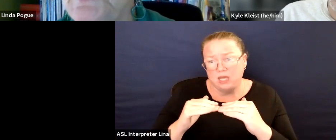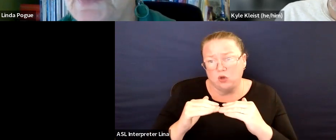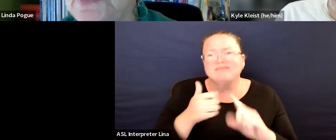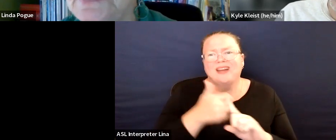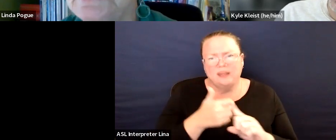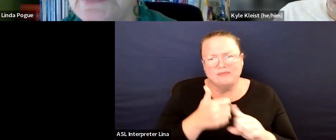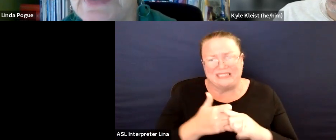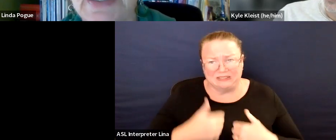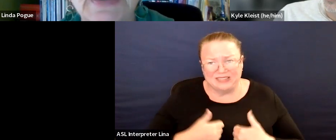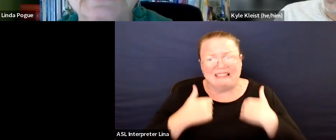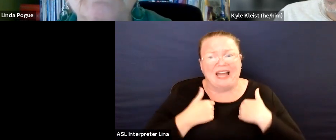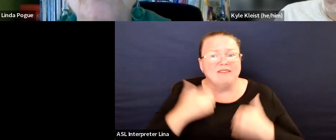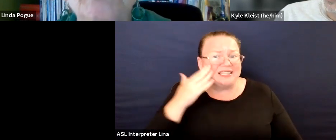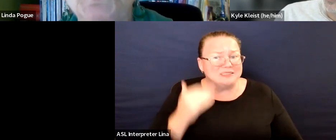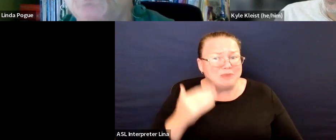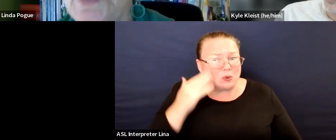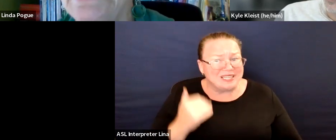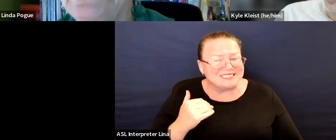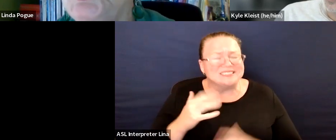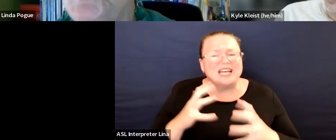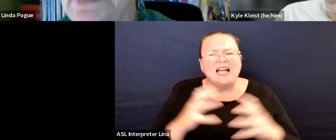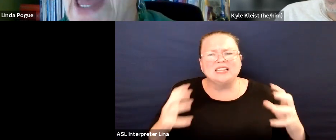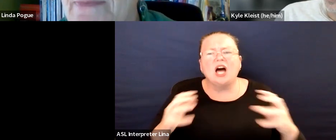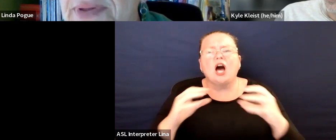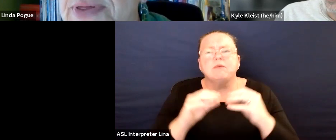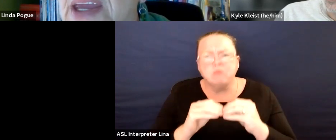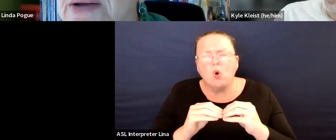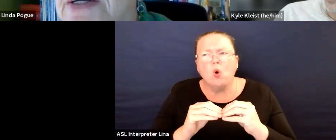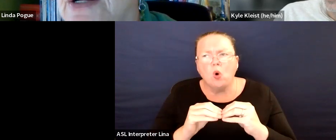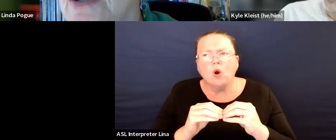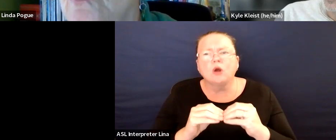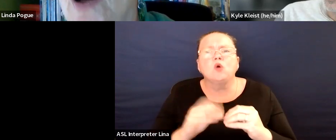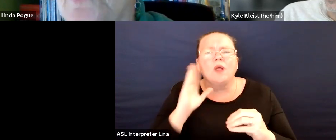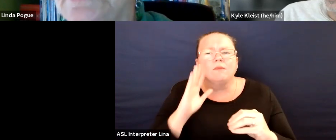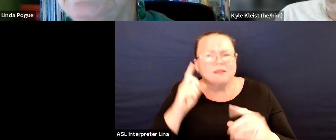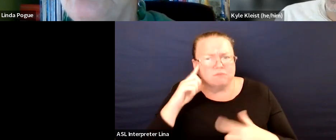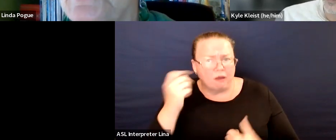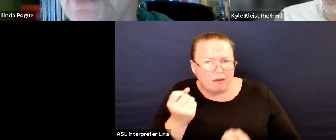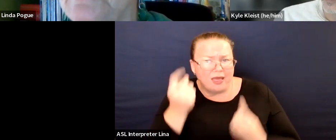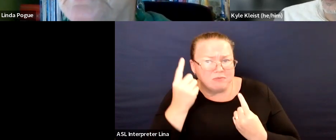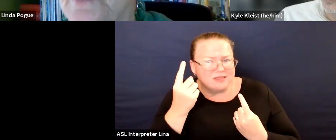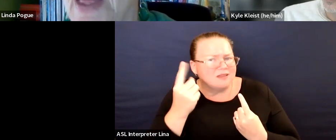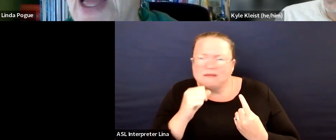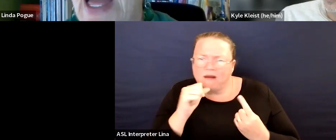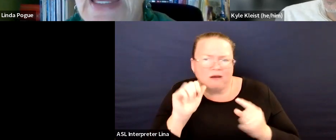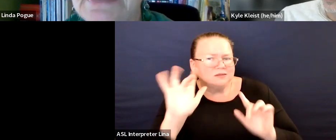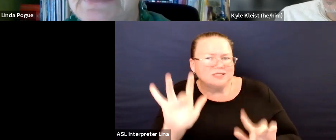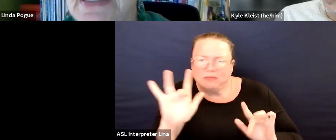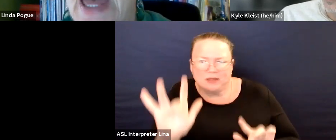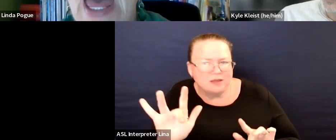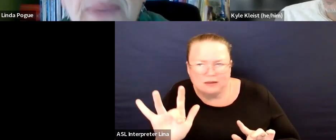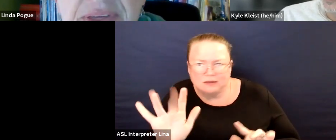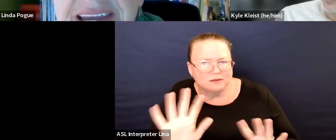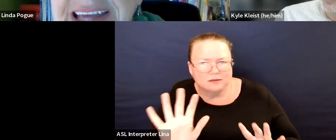lived experience is much more likely to be empathy rather than sympathy.